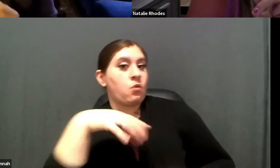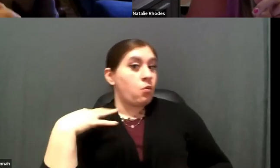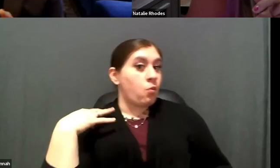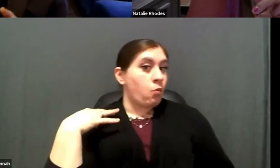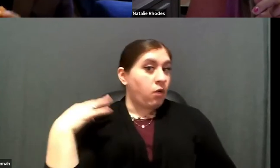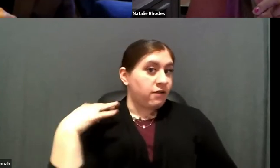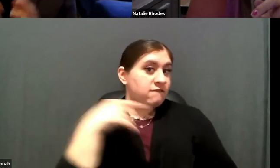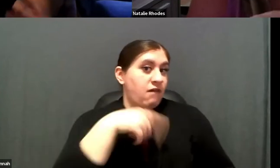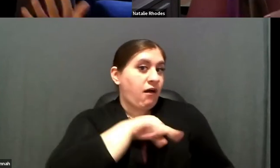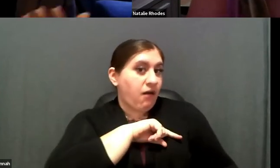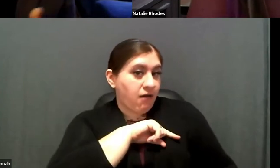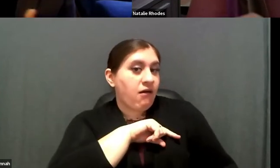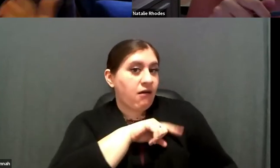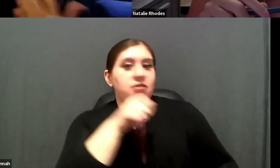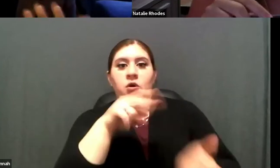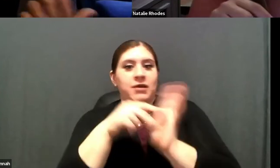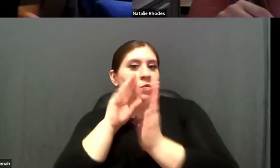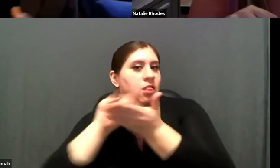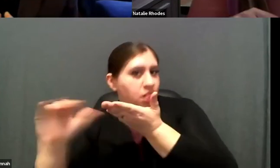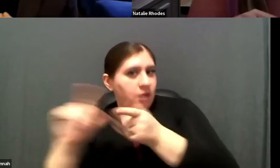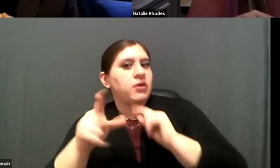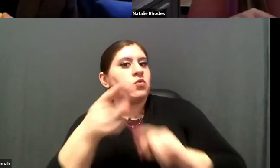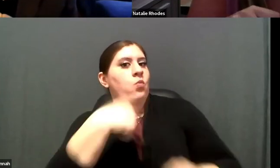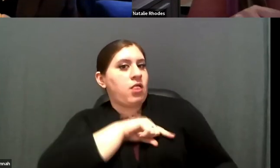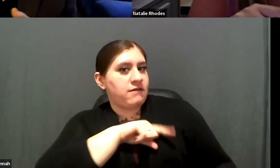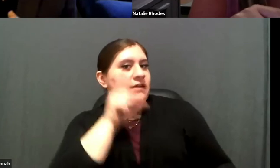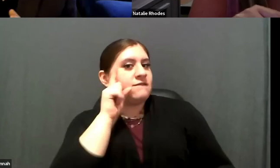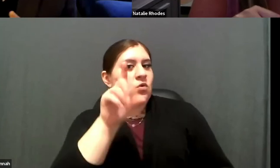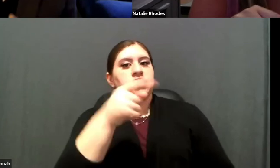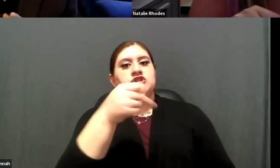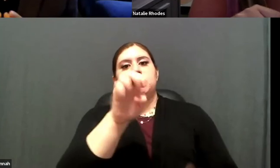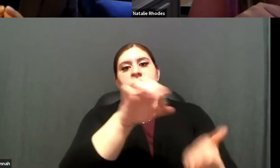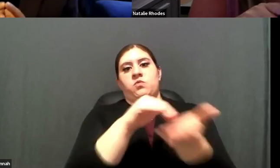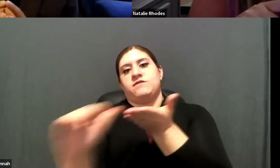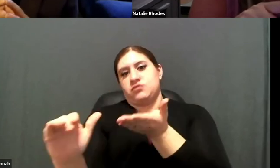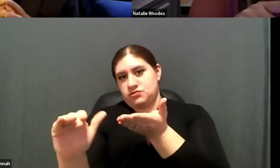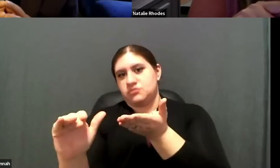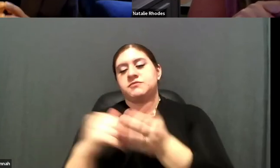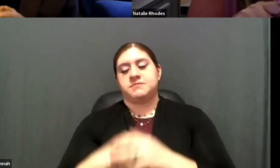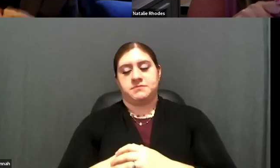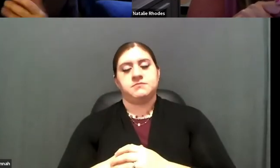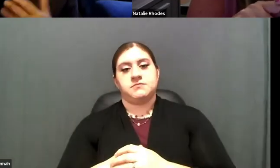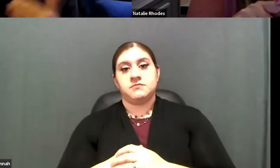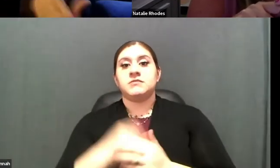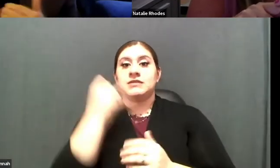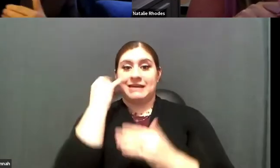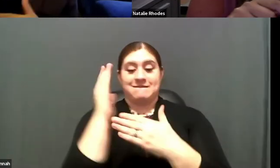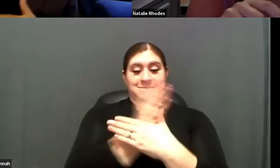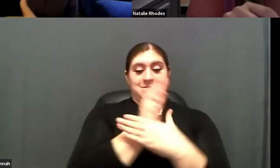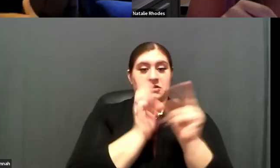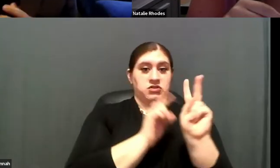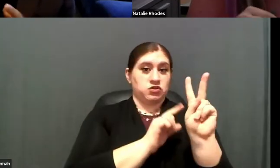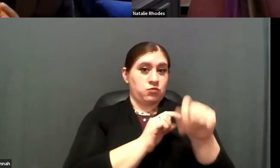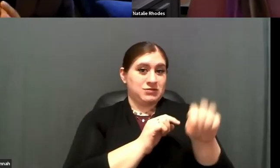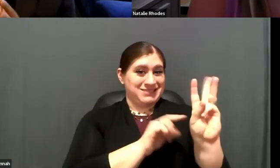you're eligible for a GRE waiver, and we may ask for a GRE waiver for that. If you're between a